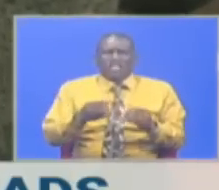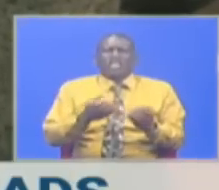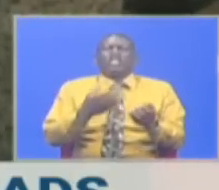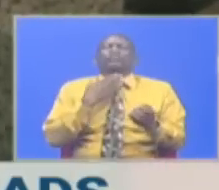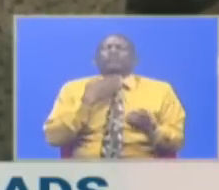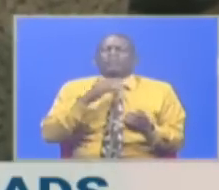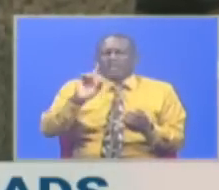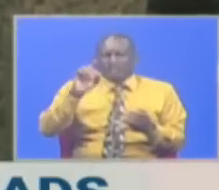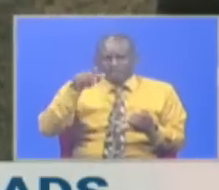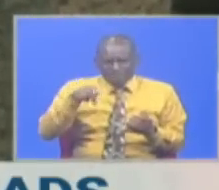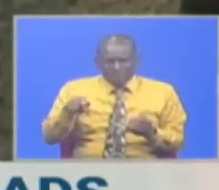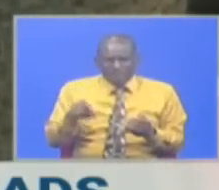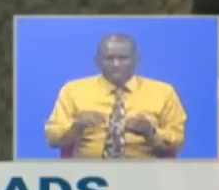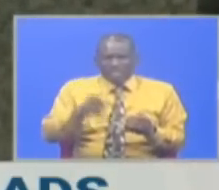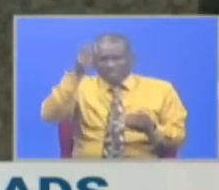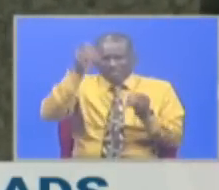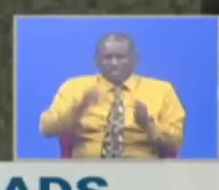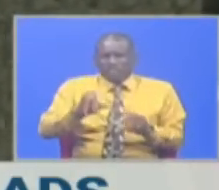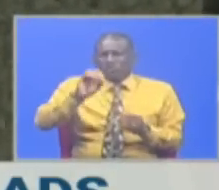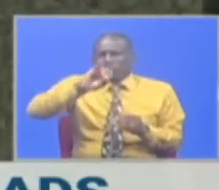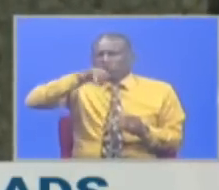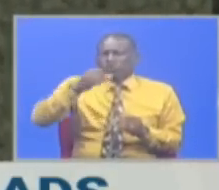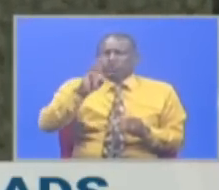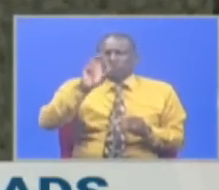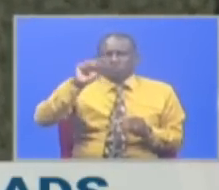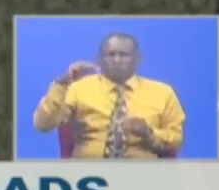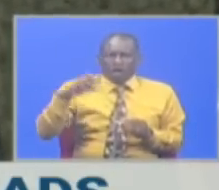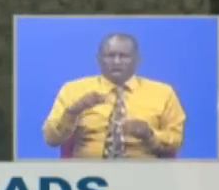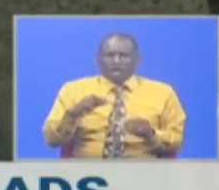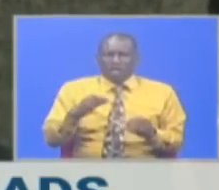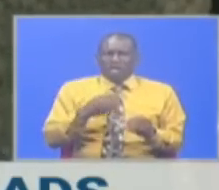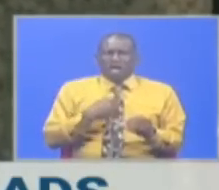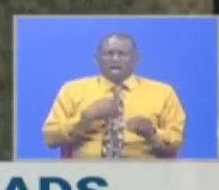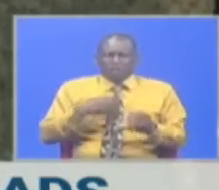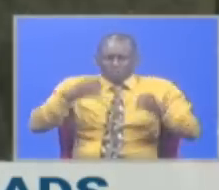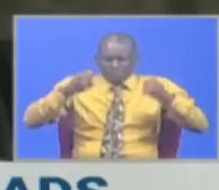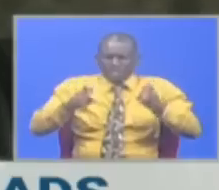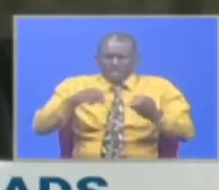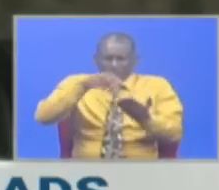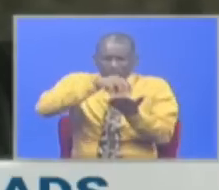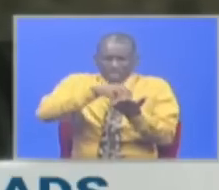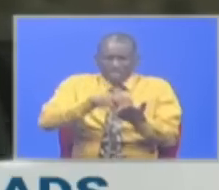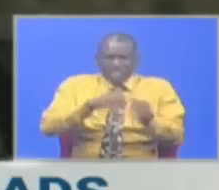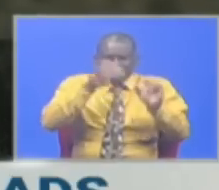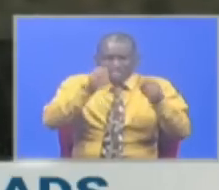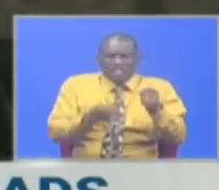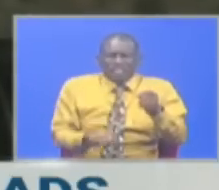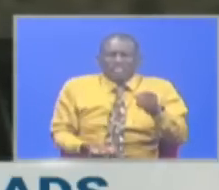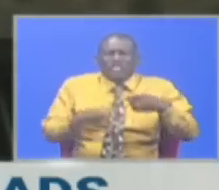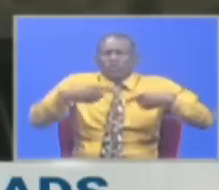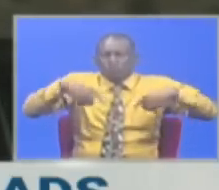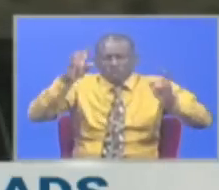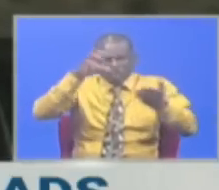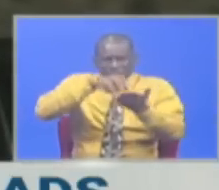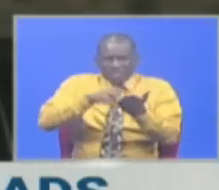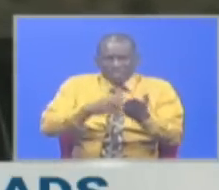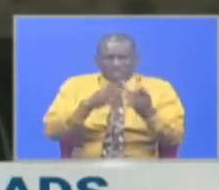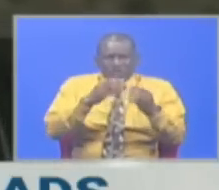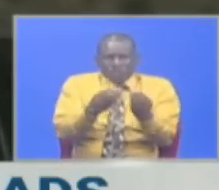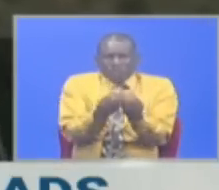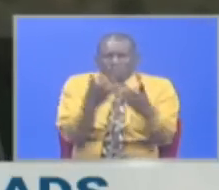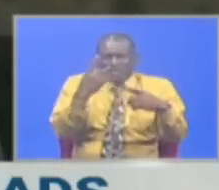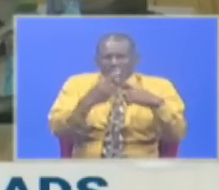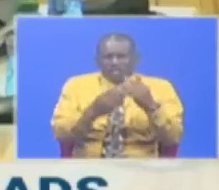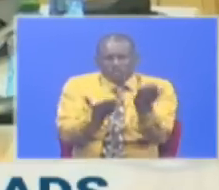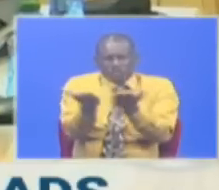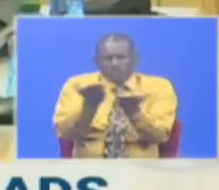J.B. Ojwang has had his own reputation put on trial. Even though he emerged victorious, his years of service and